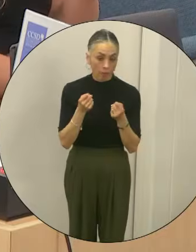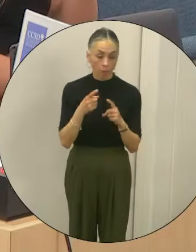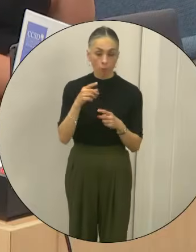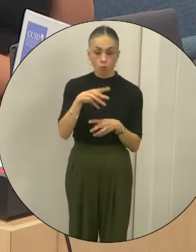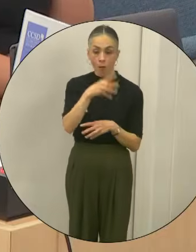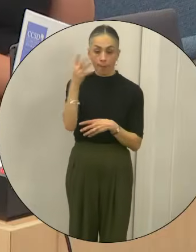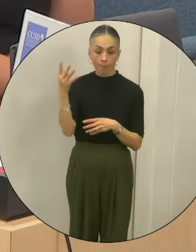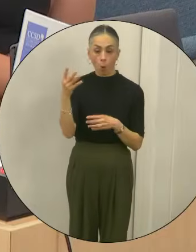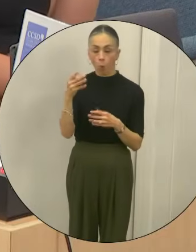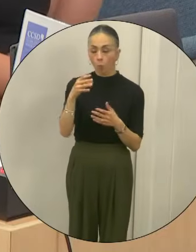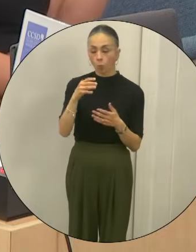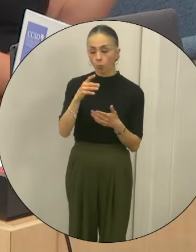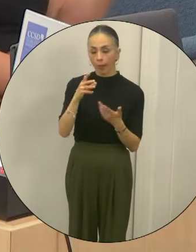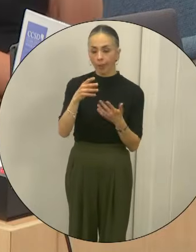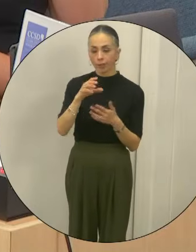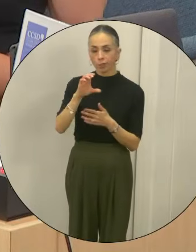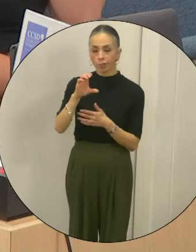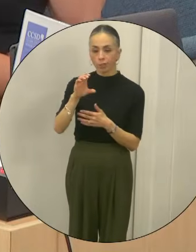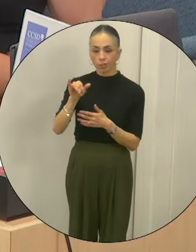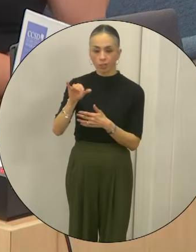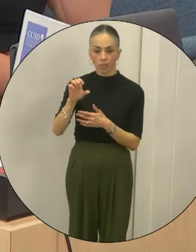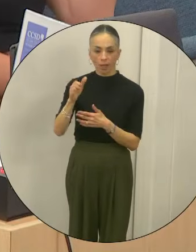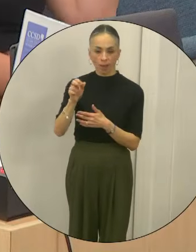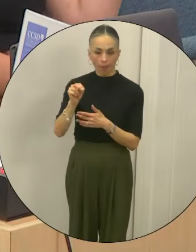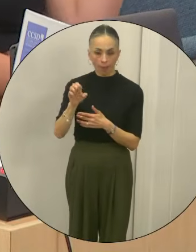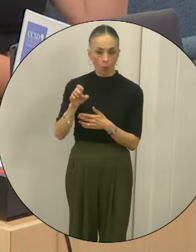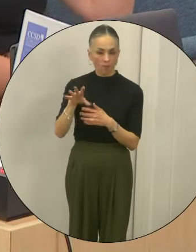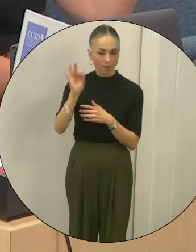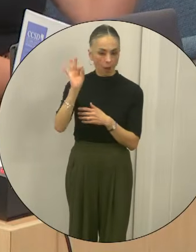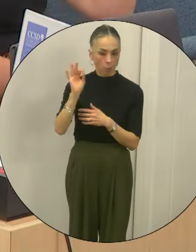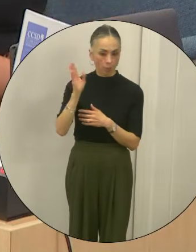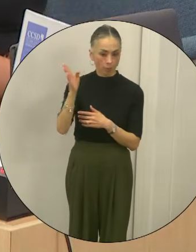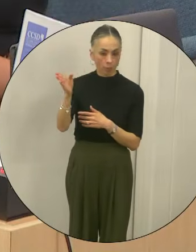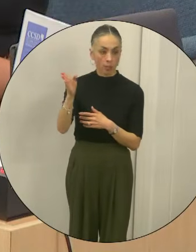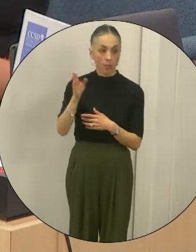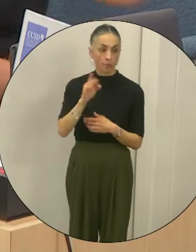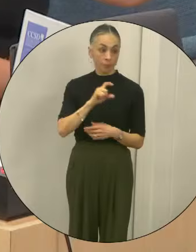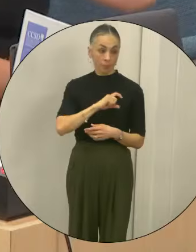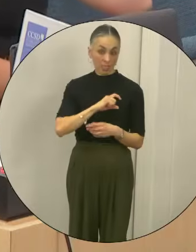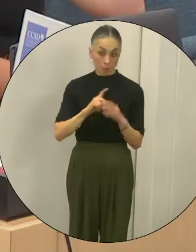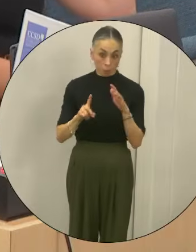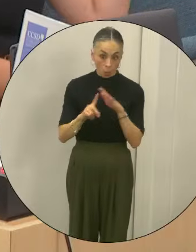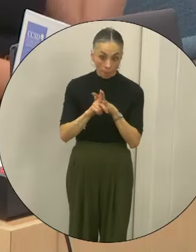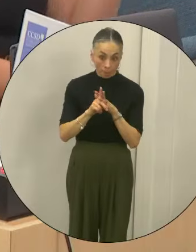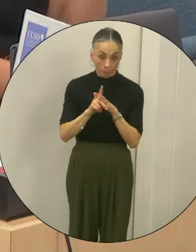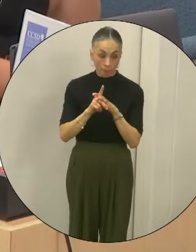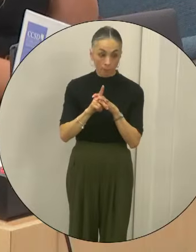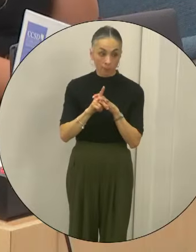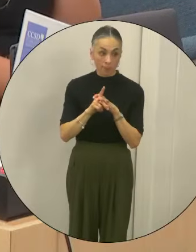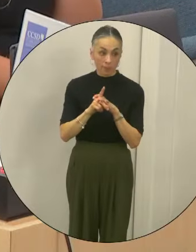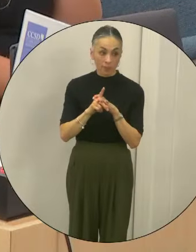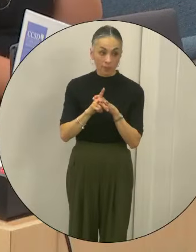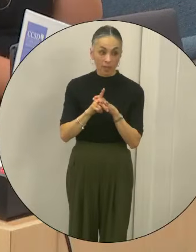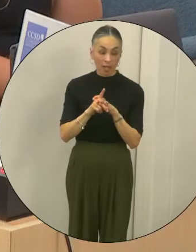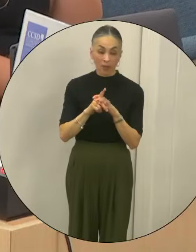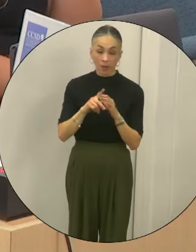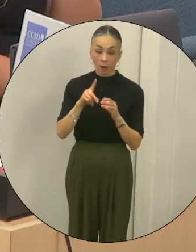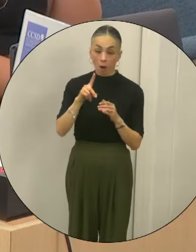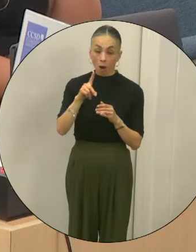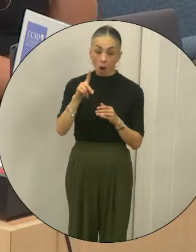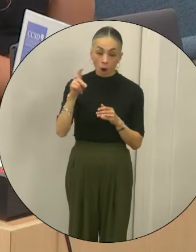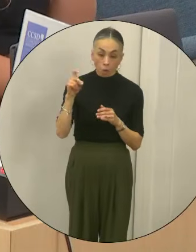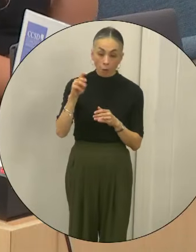Rainbow and Cheyenne. That's where we found it. And the police show up, and they took off more than 100 miles an